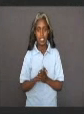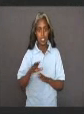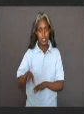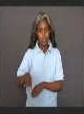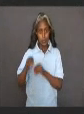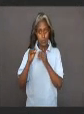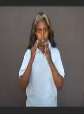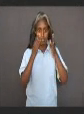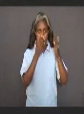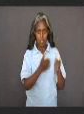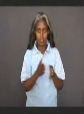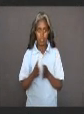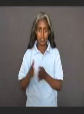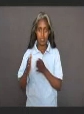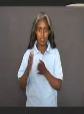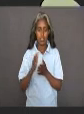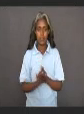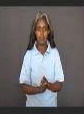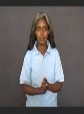Students, let's get ready.